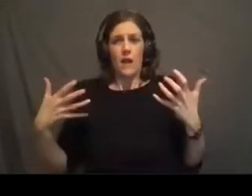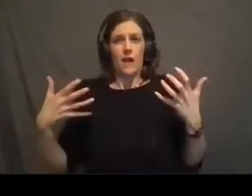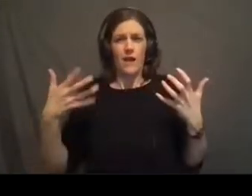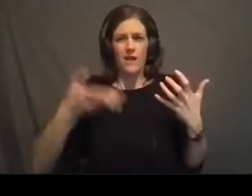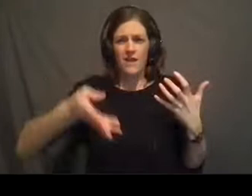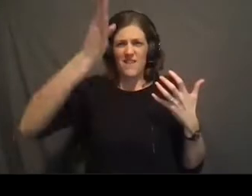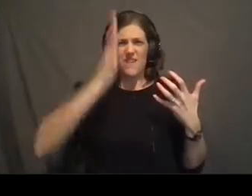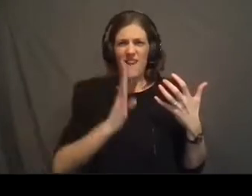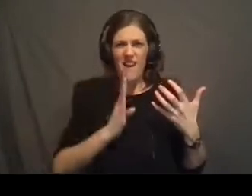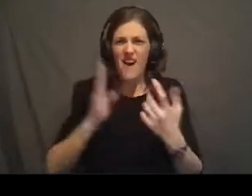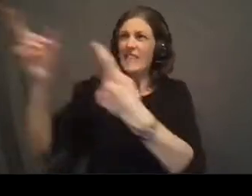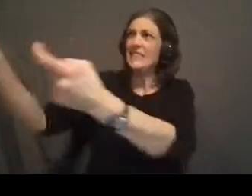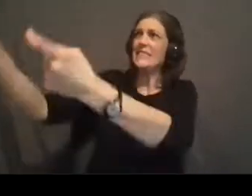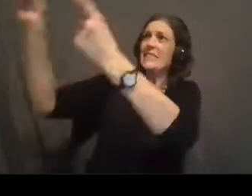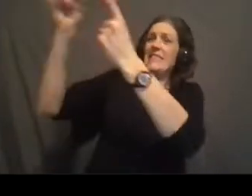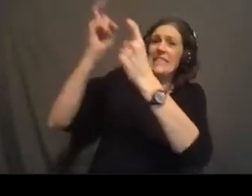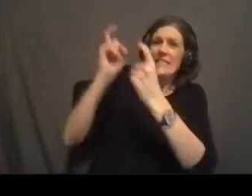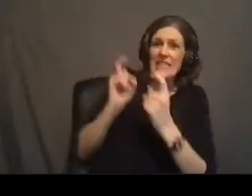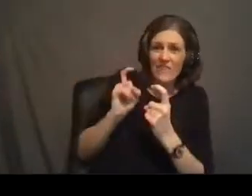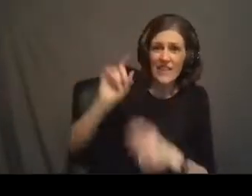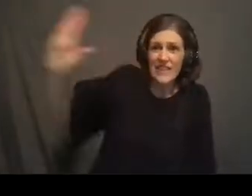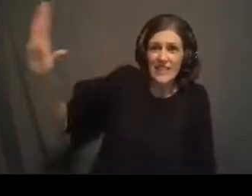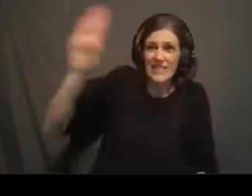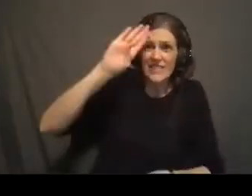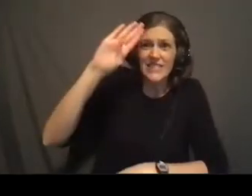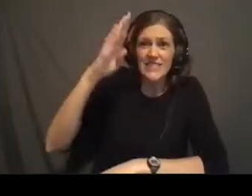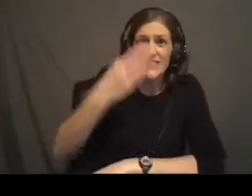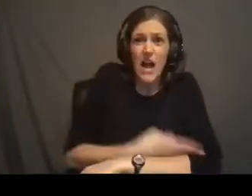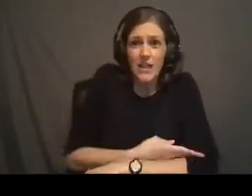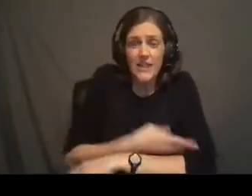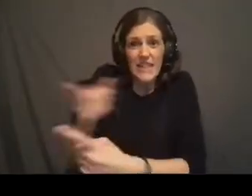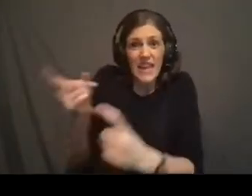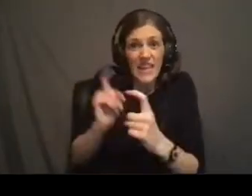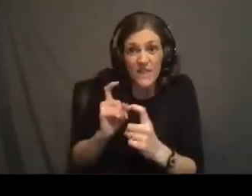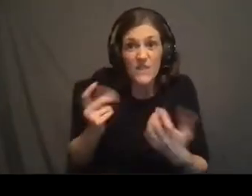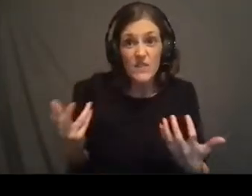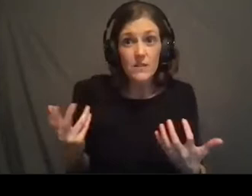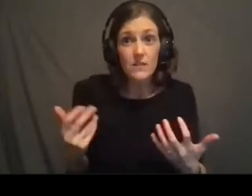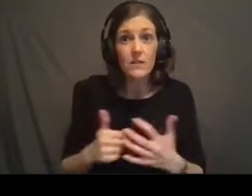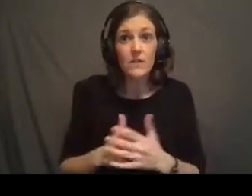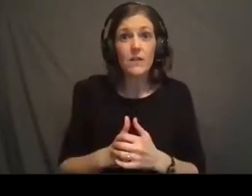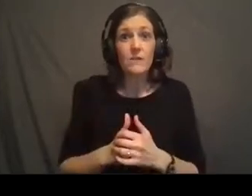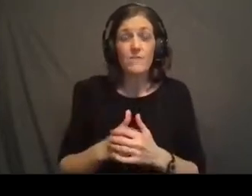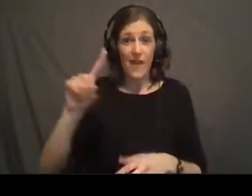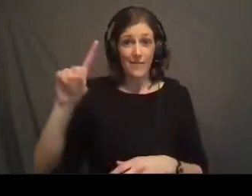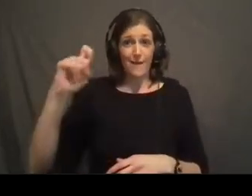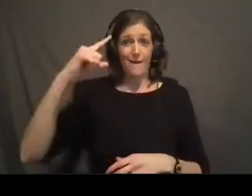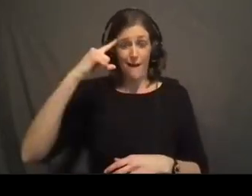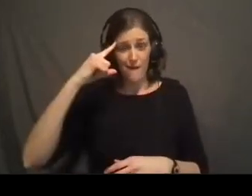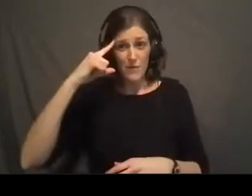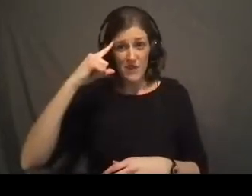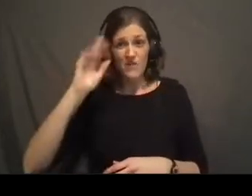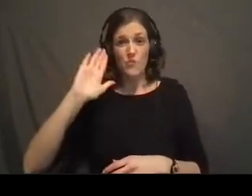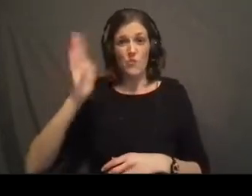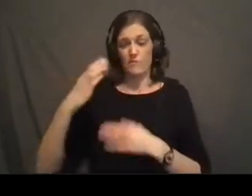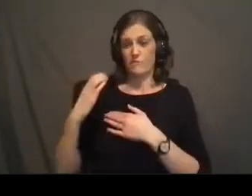God is giving us his son as a gift. And the government shall